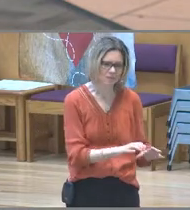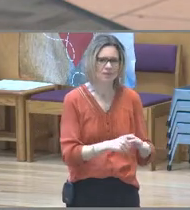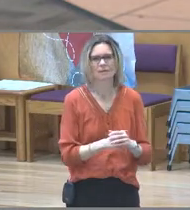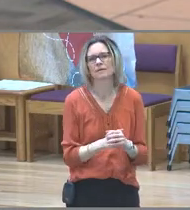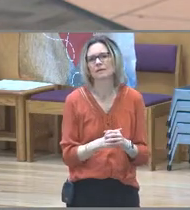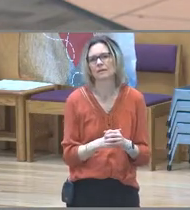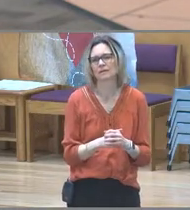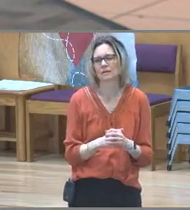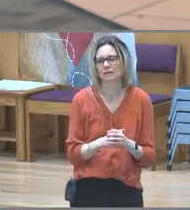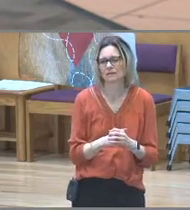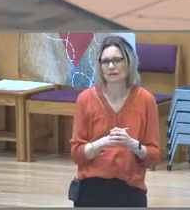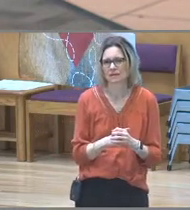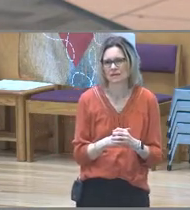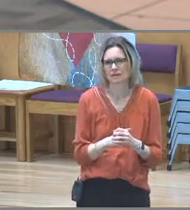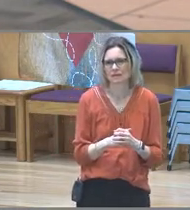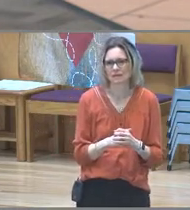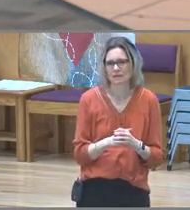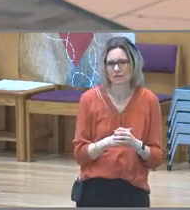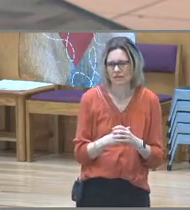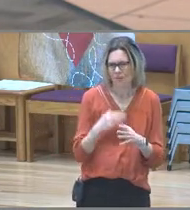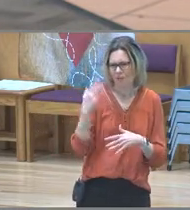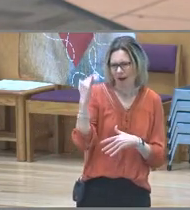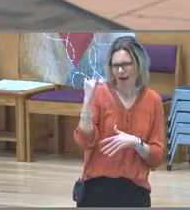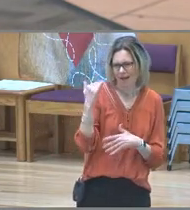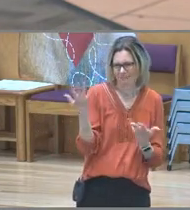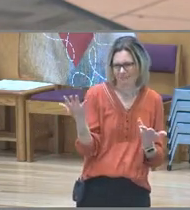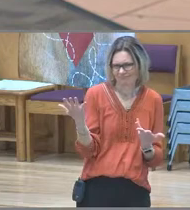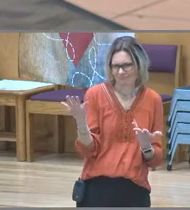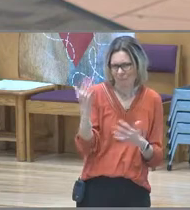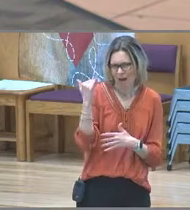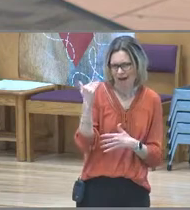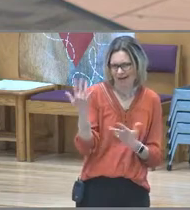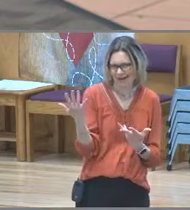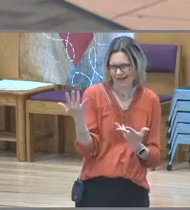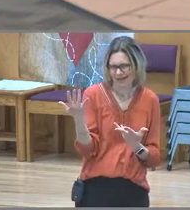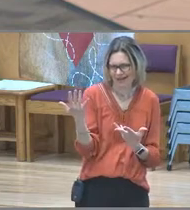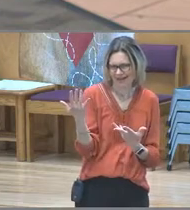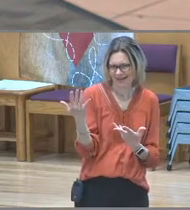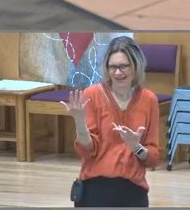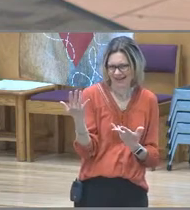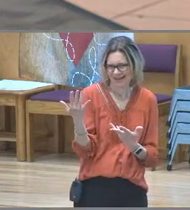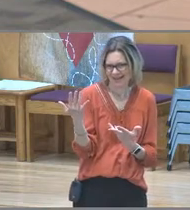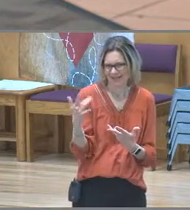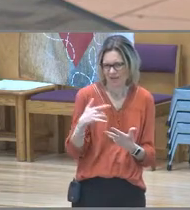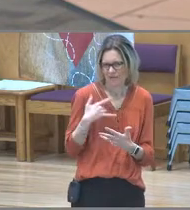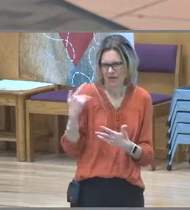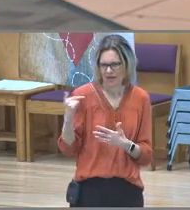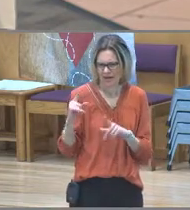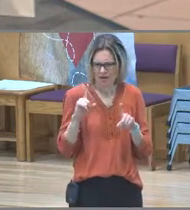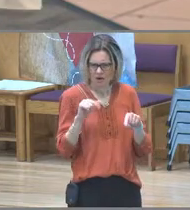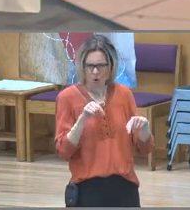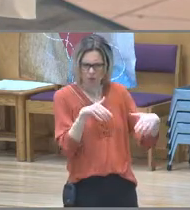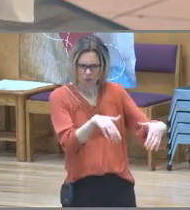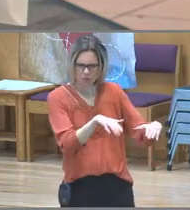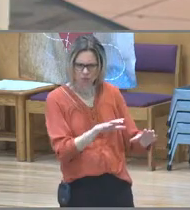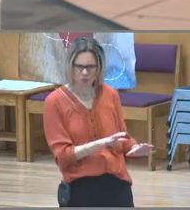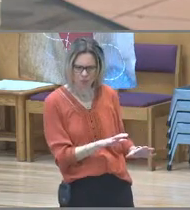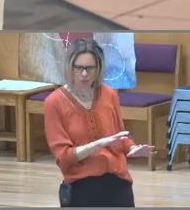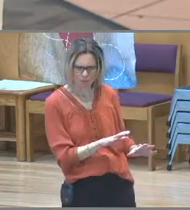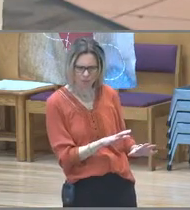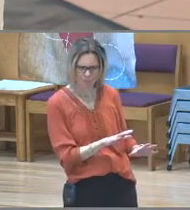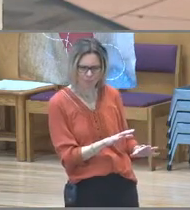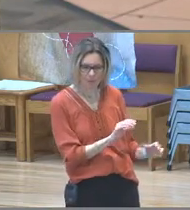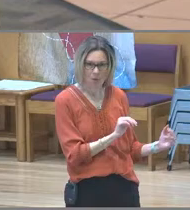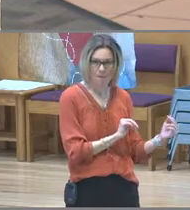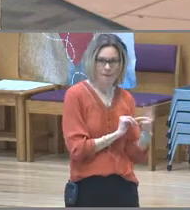was the force that drove them to go to the tomb and go back to the